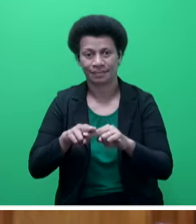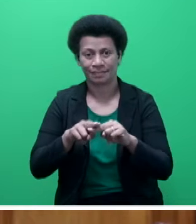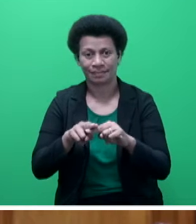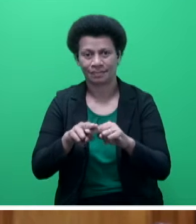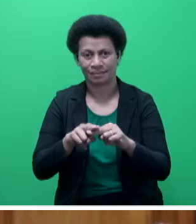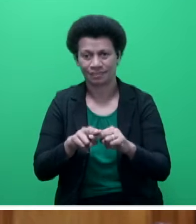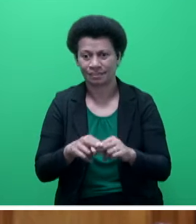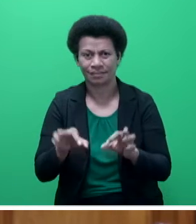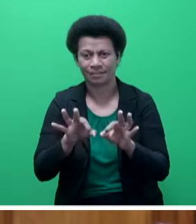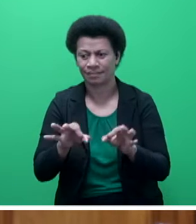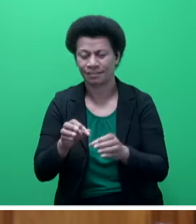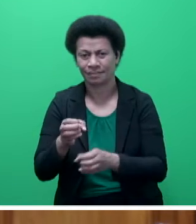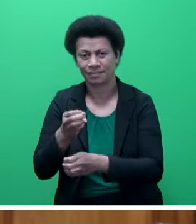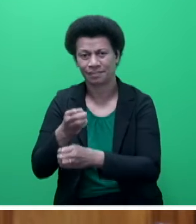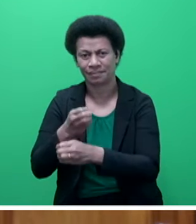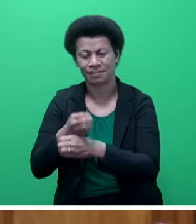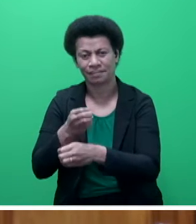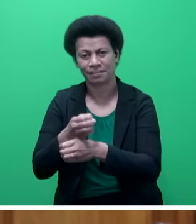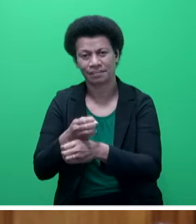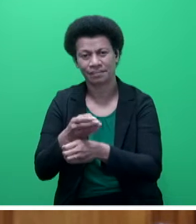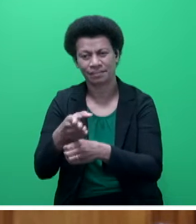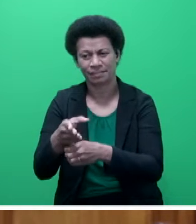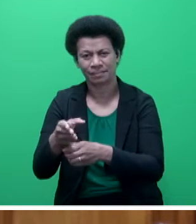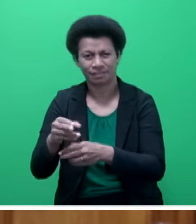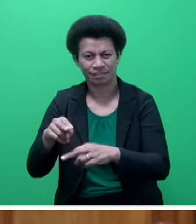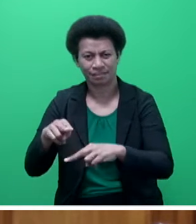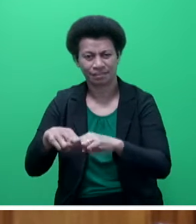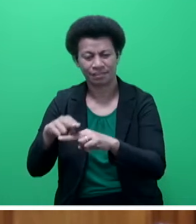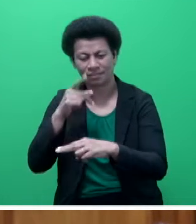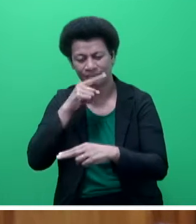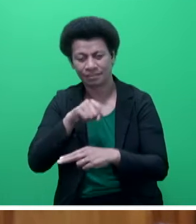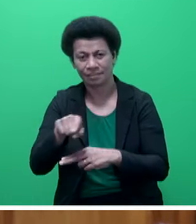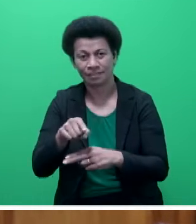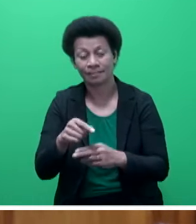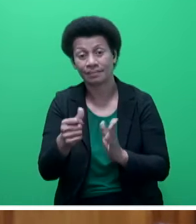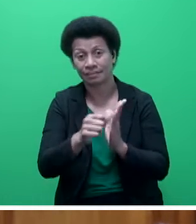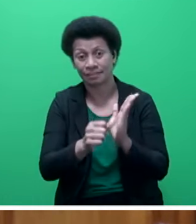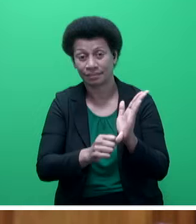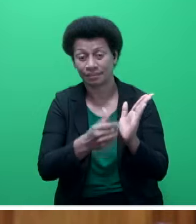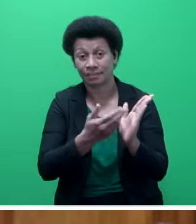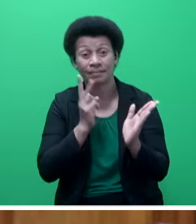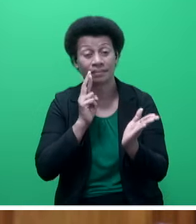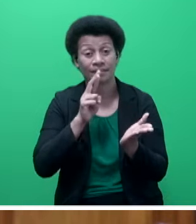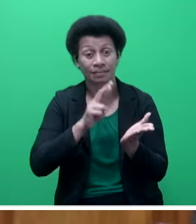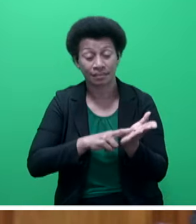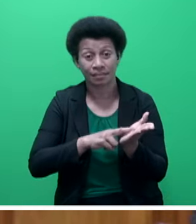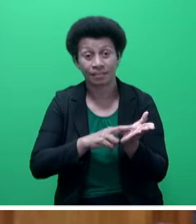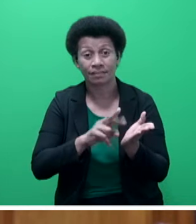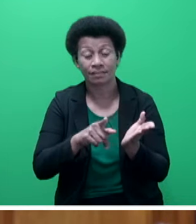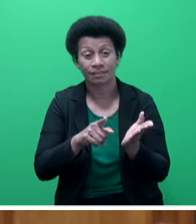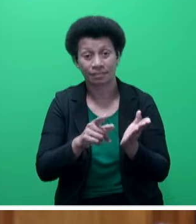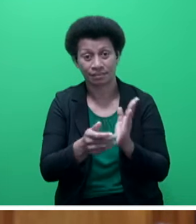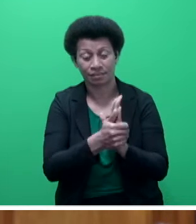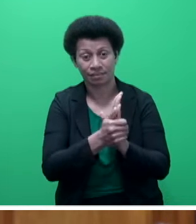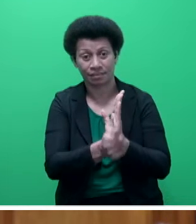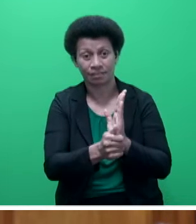for locals, Honourable Speaker, sir. The Act was, the Registration of Skilled Professionals Act was enacted, as I said, to allow